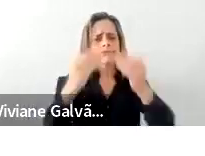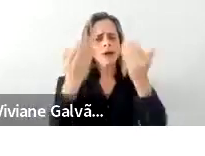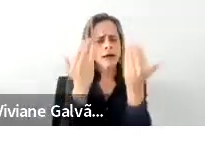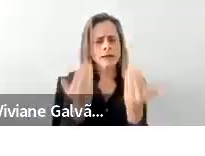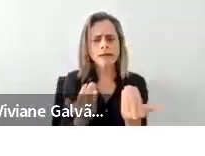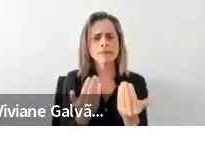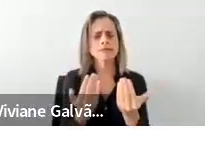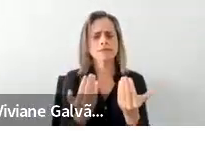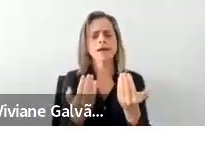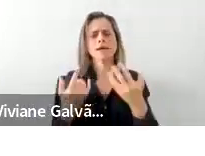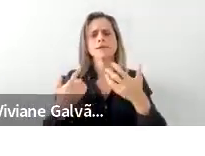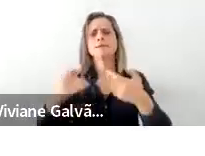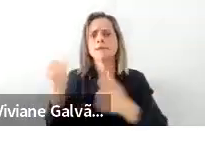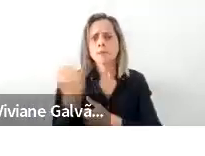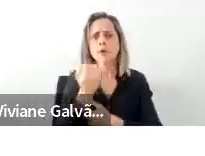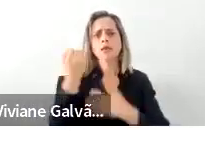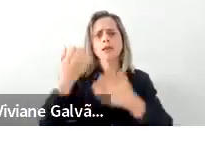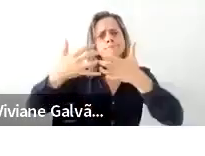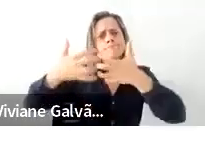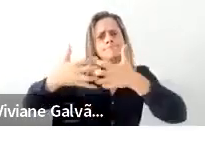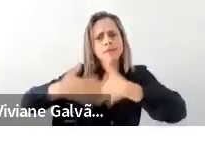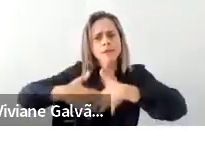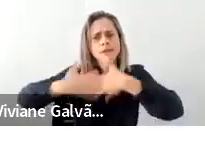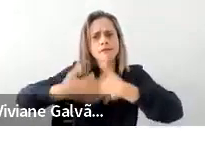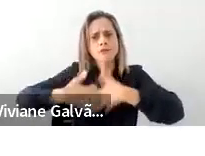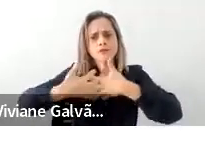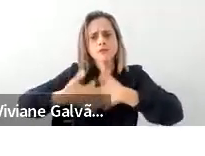For example, take what Marx says in Capital.